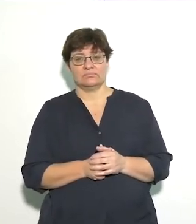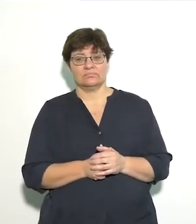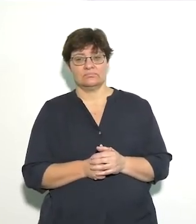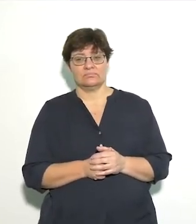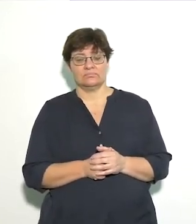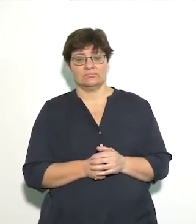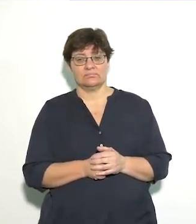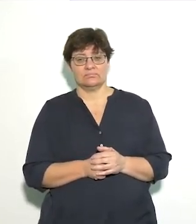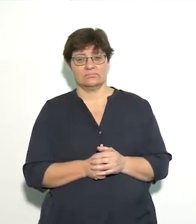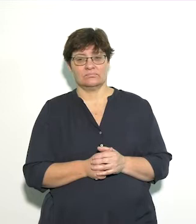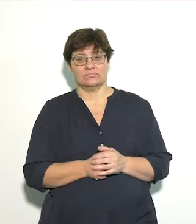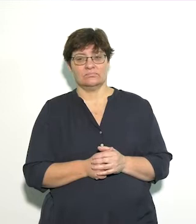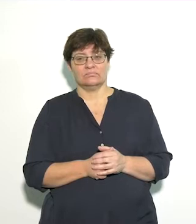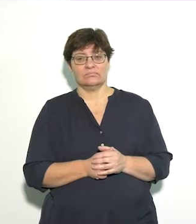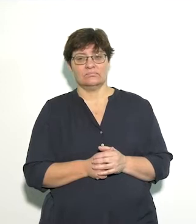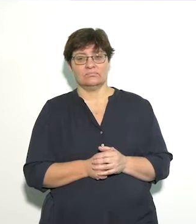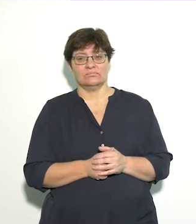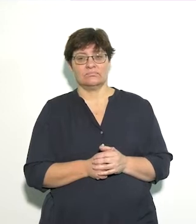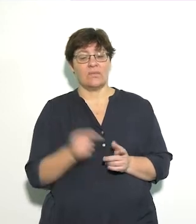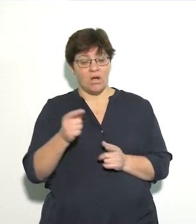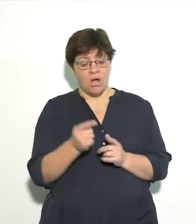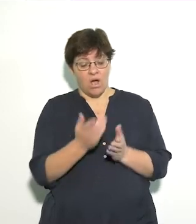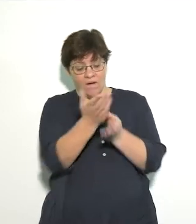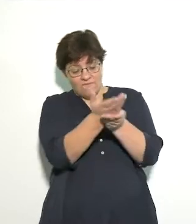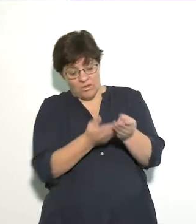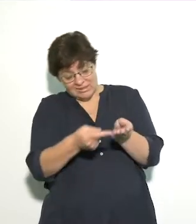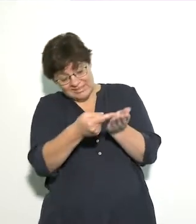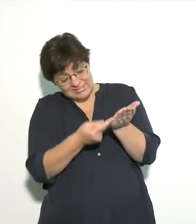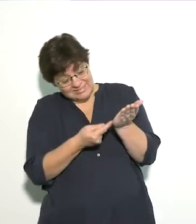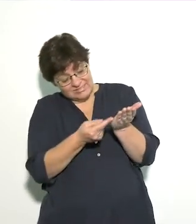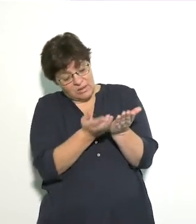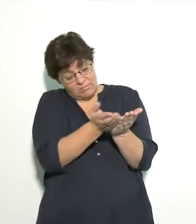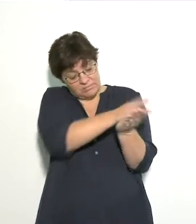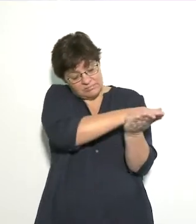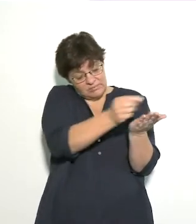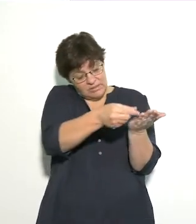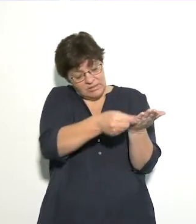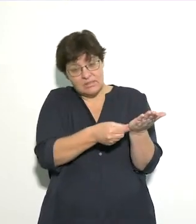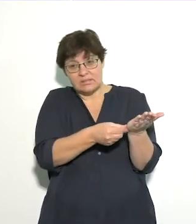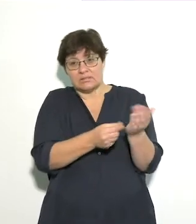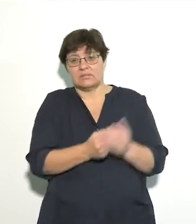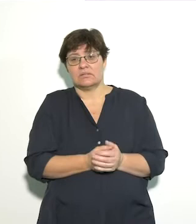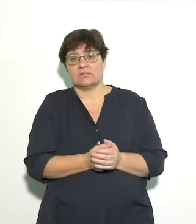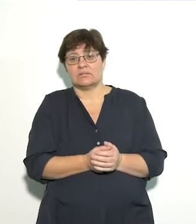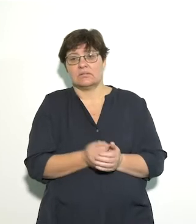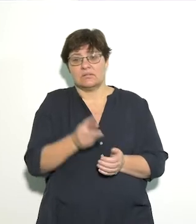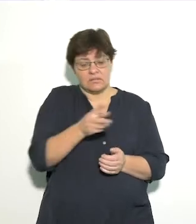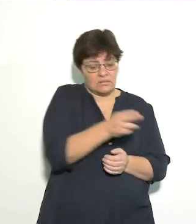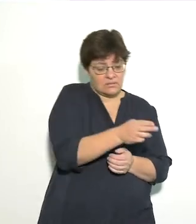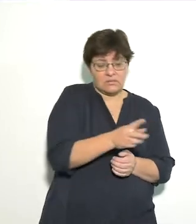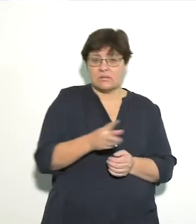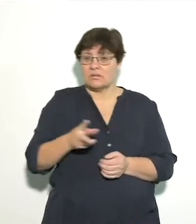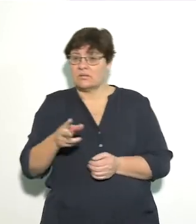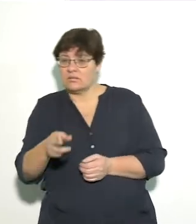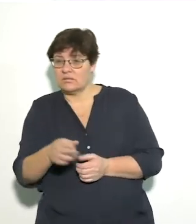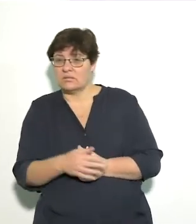right, like that. And then there, on the folded side, you're going to make 2 little slits. Watch, in the middle.